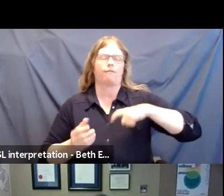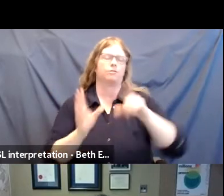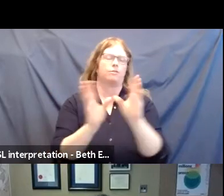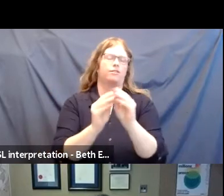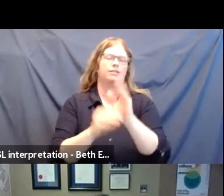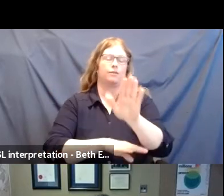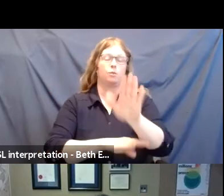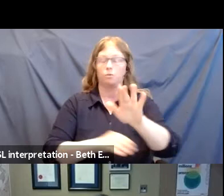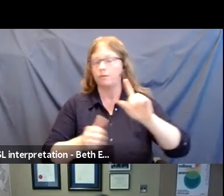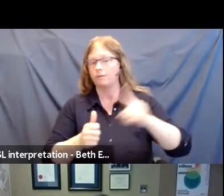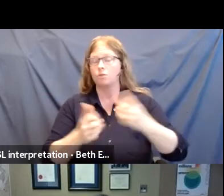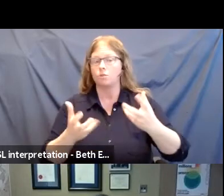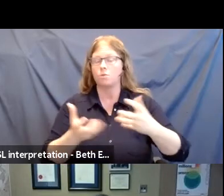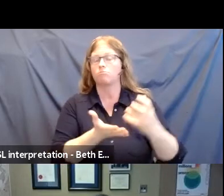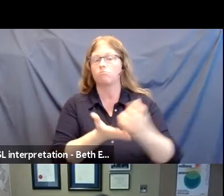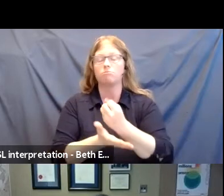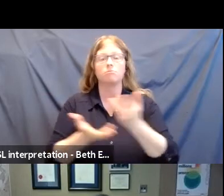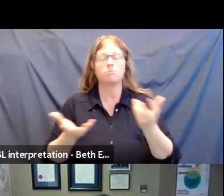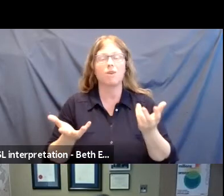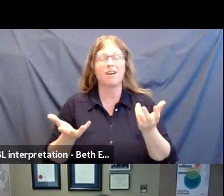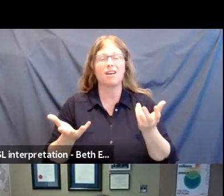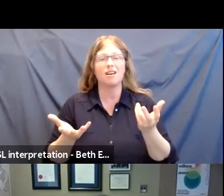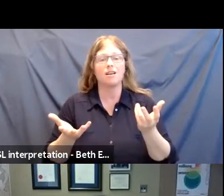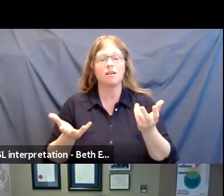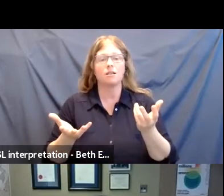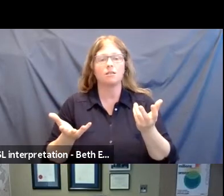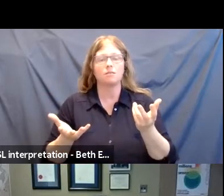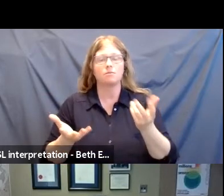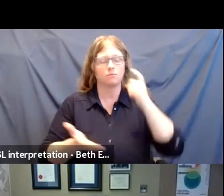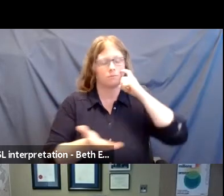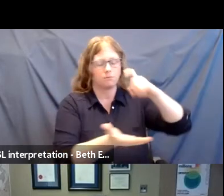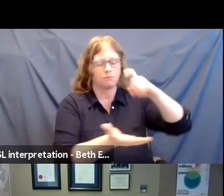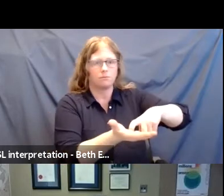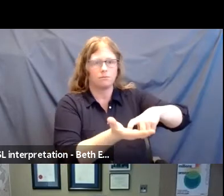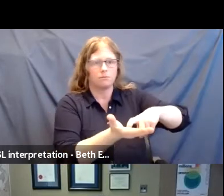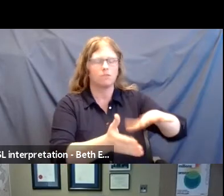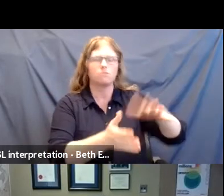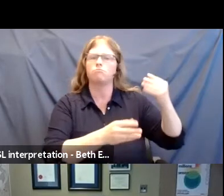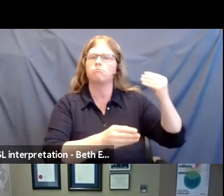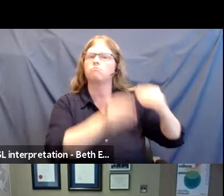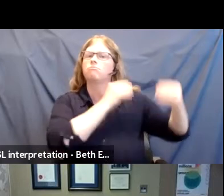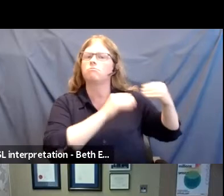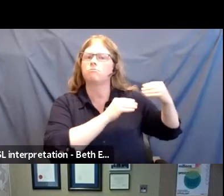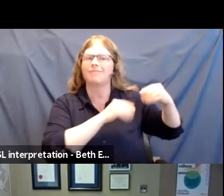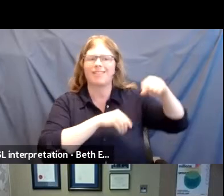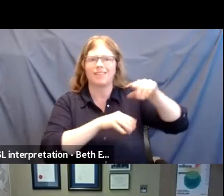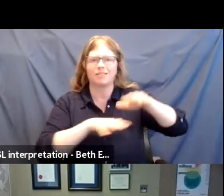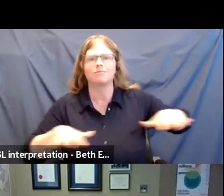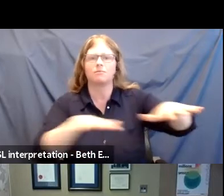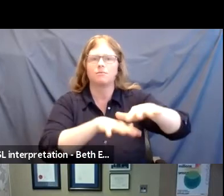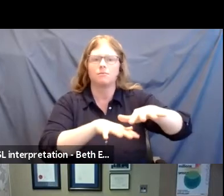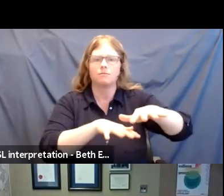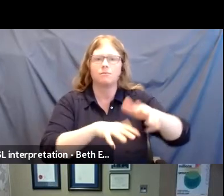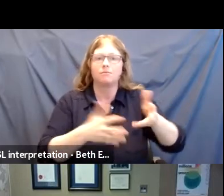off, we would like to start this meeting by acknowledging the traditional, ancestral, unceded territory of the